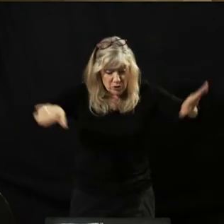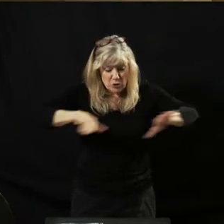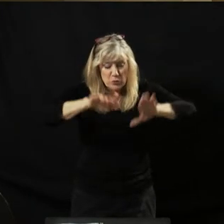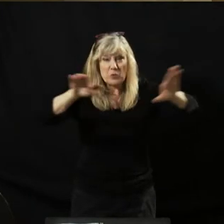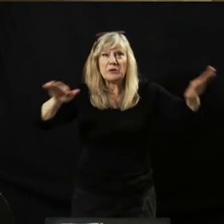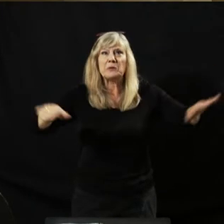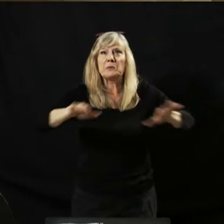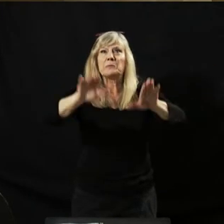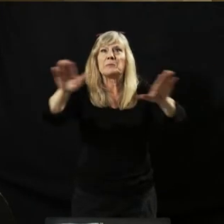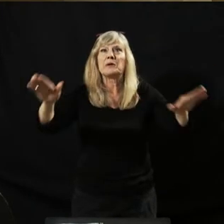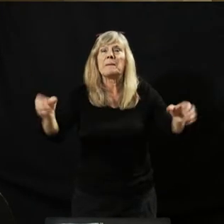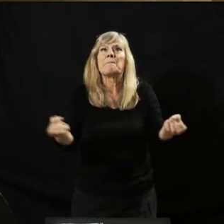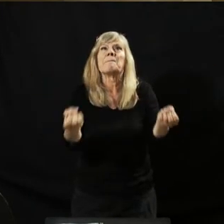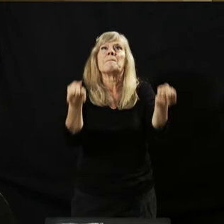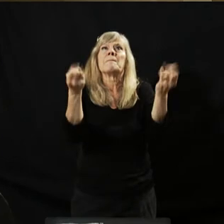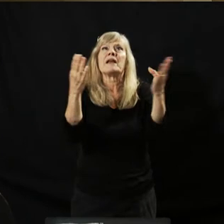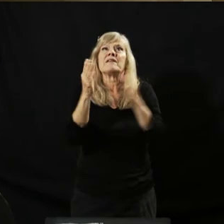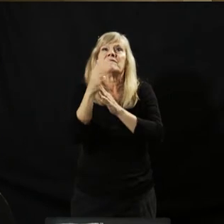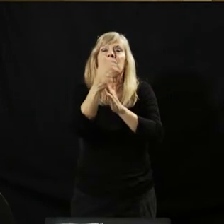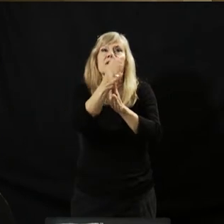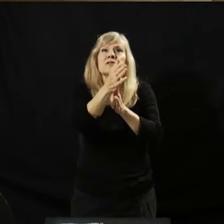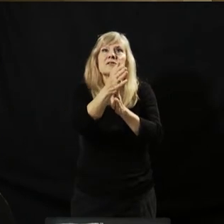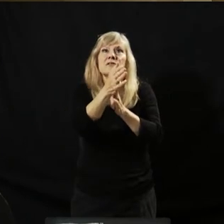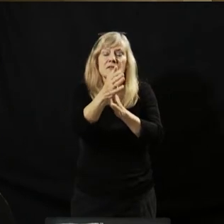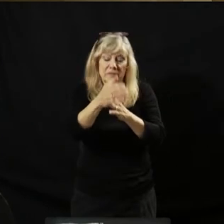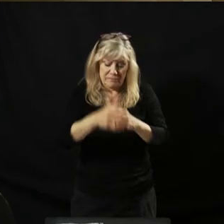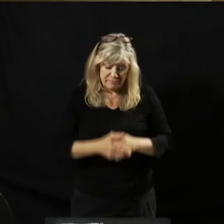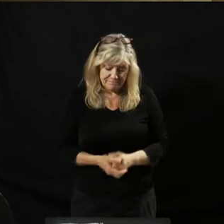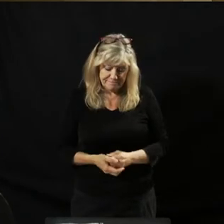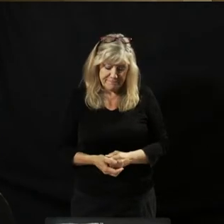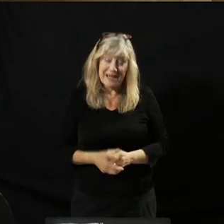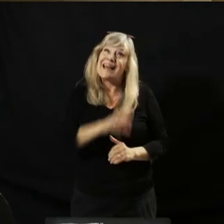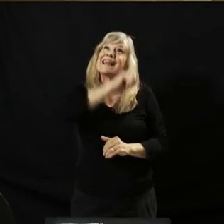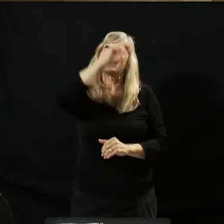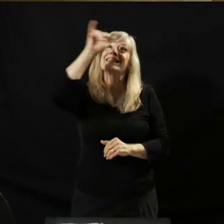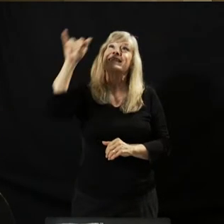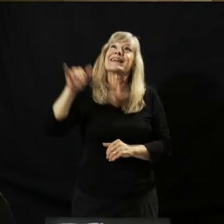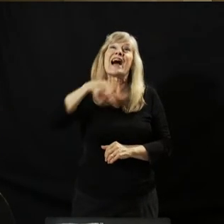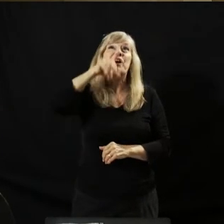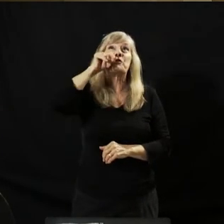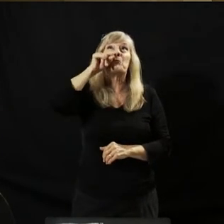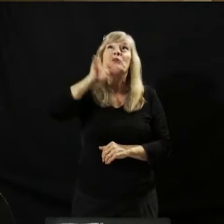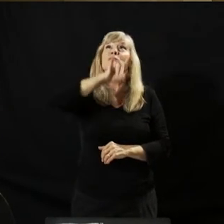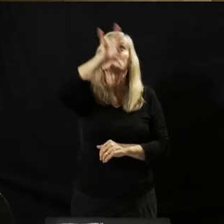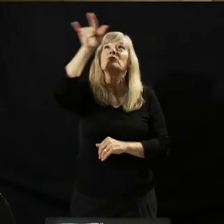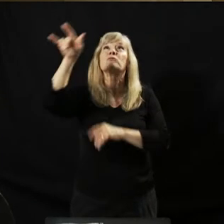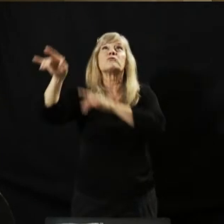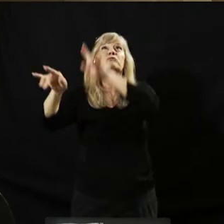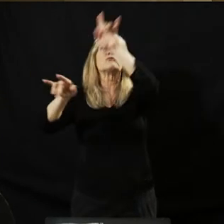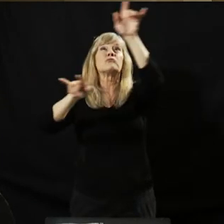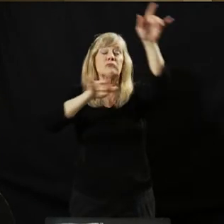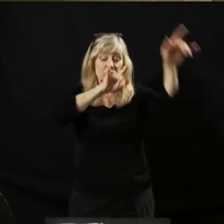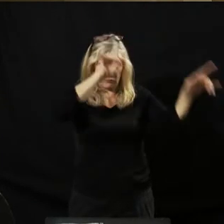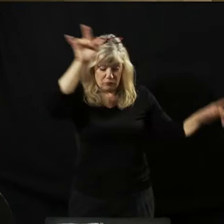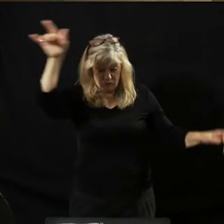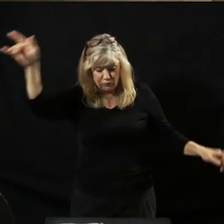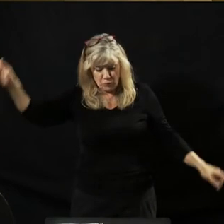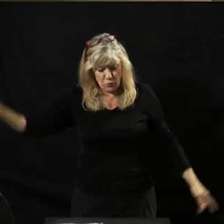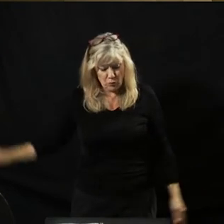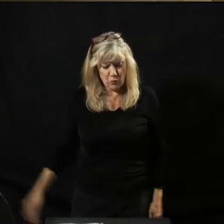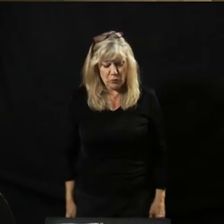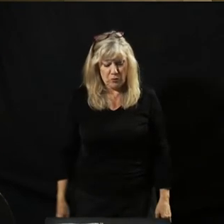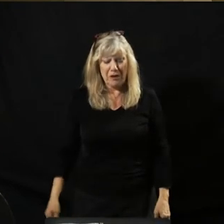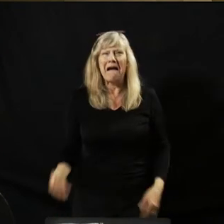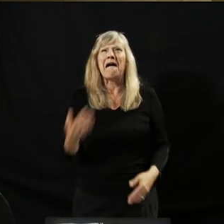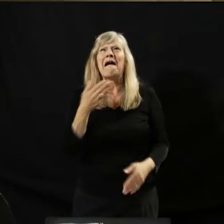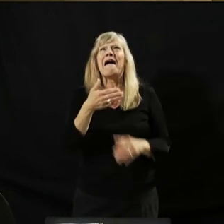swimming creatures with which the water teems, and all kinds of winged birds. God saw how